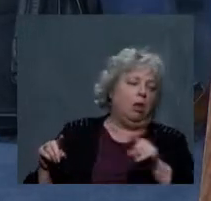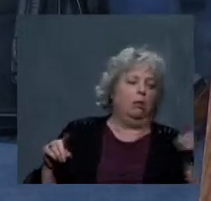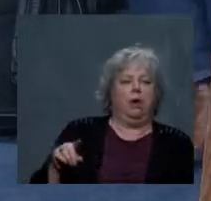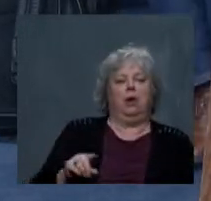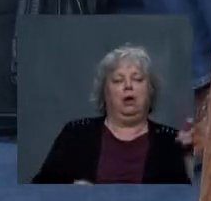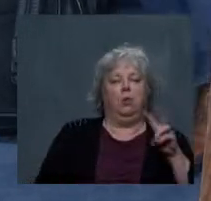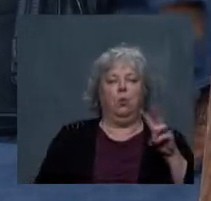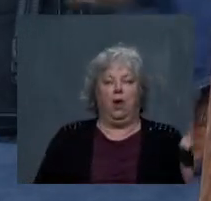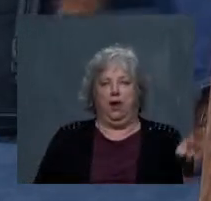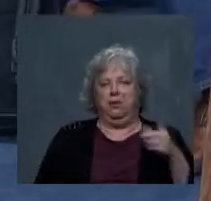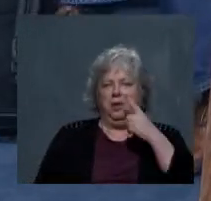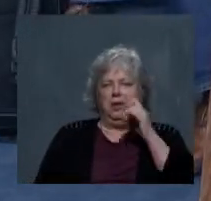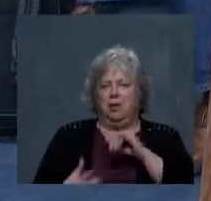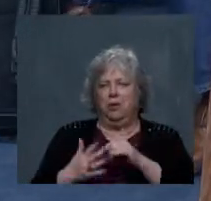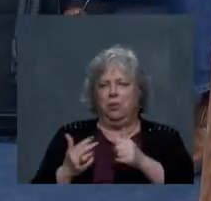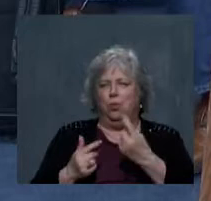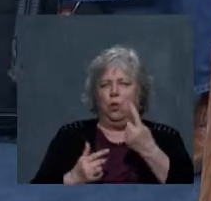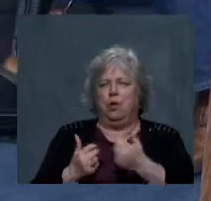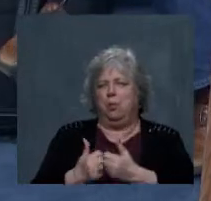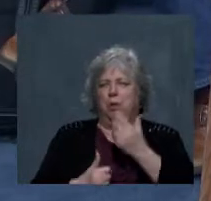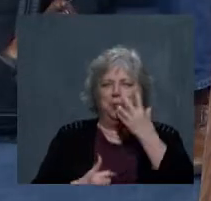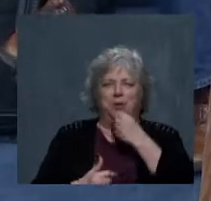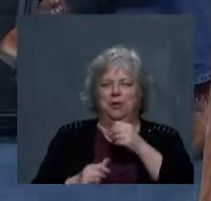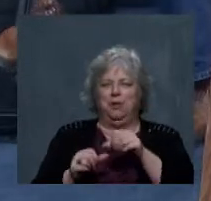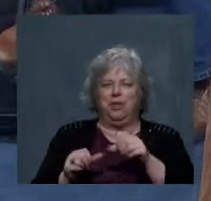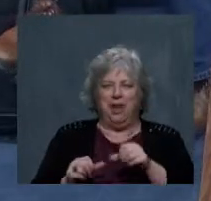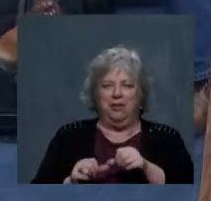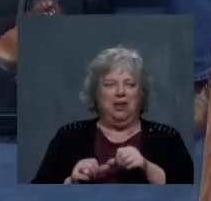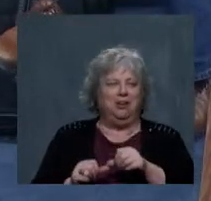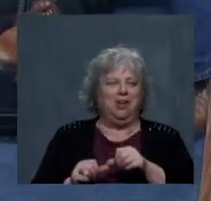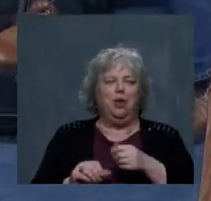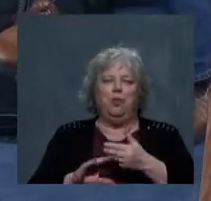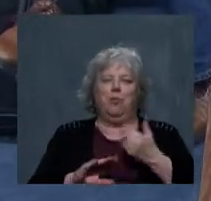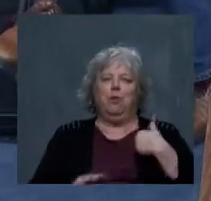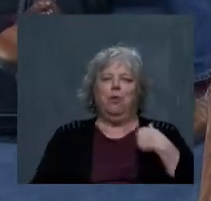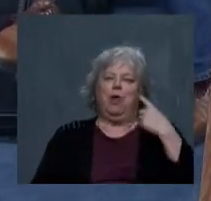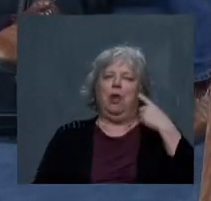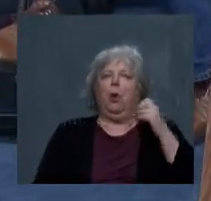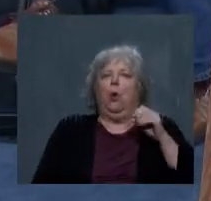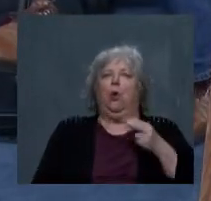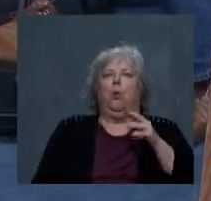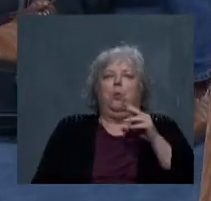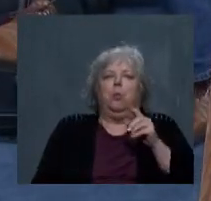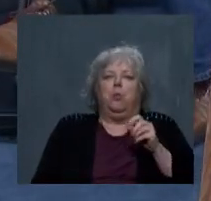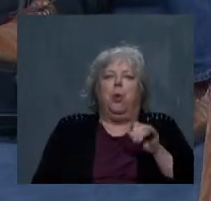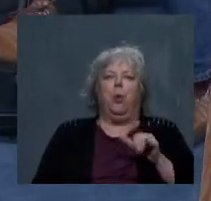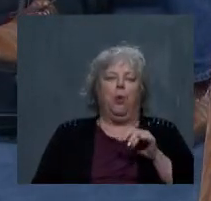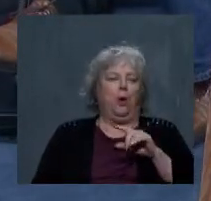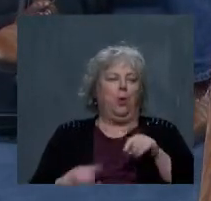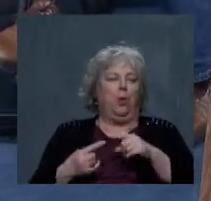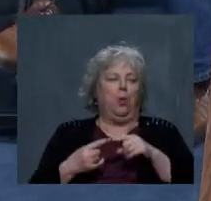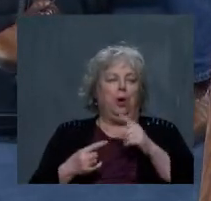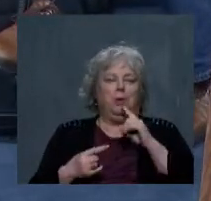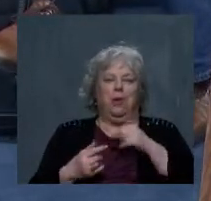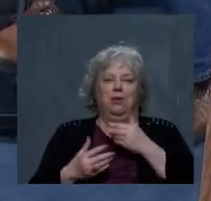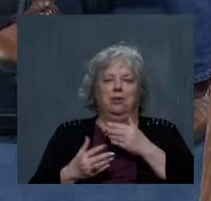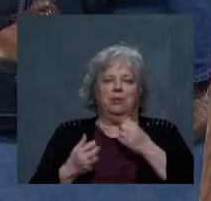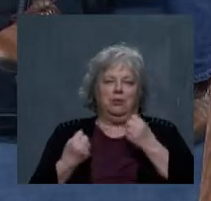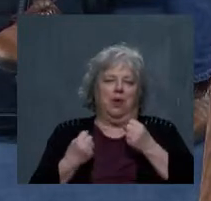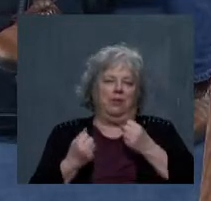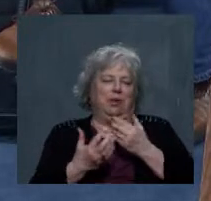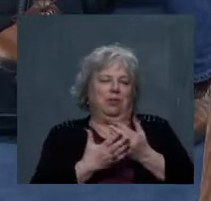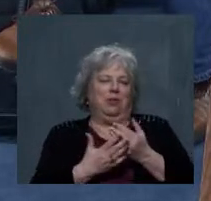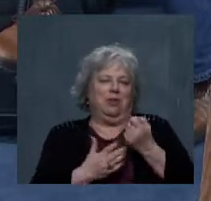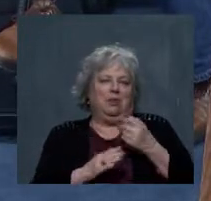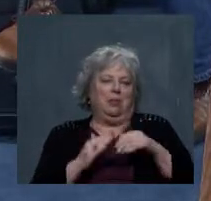beautiful areas that you can exit the city from. I used to think, oh boy, when I got to just below where